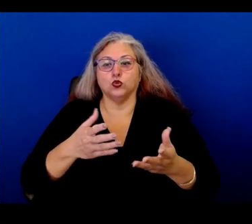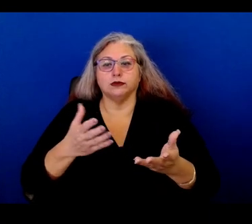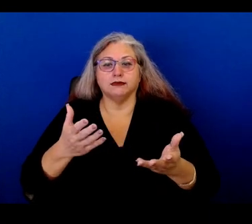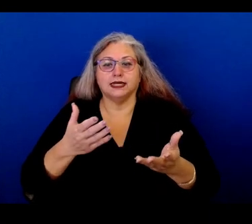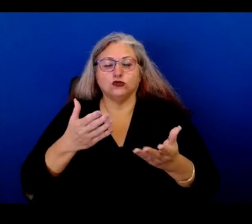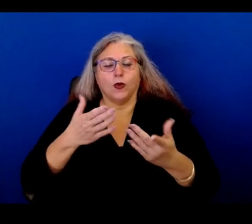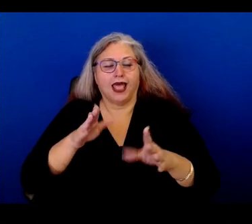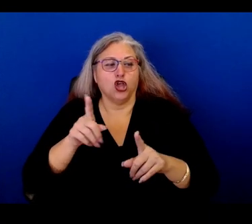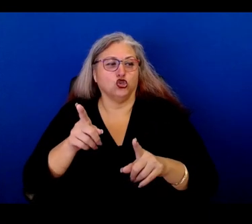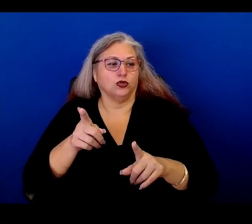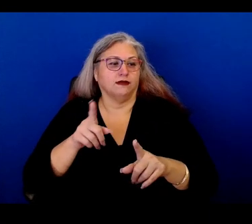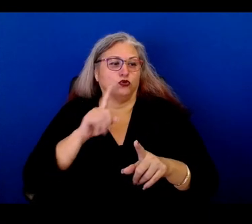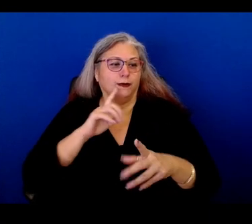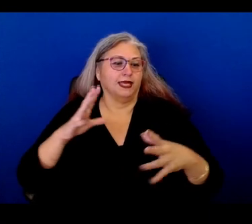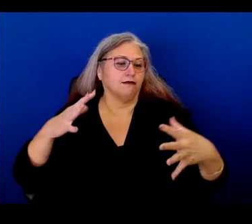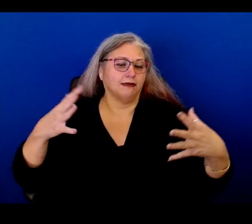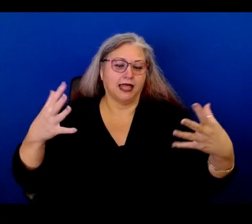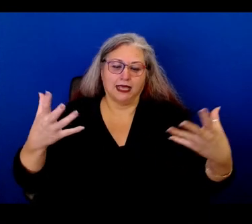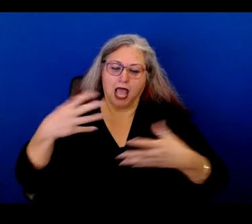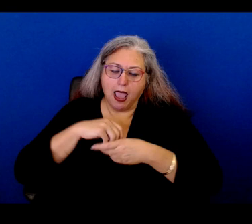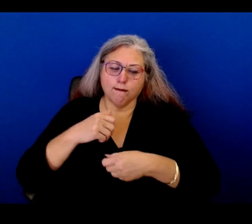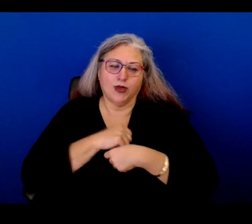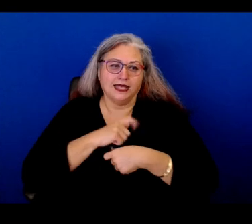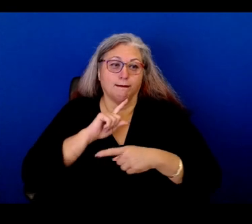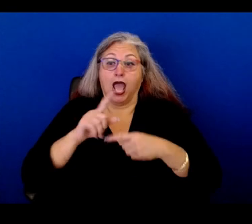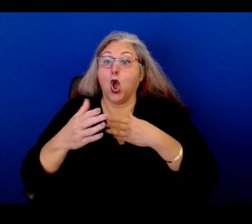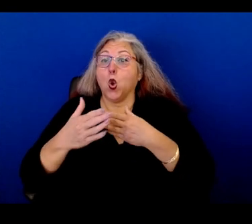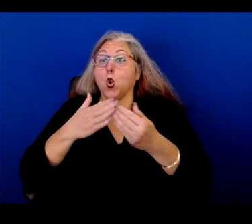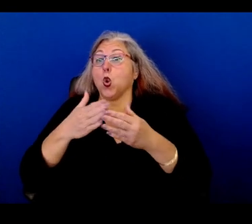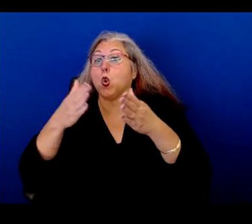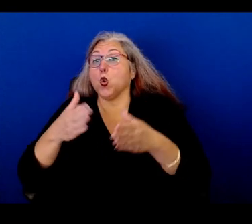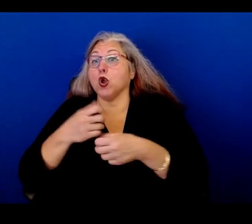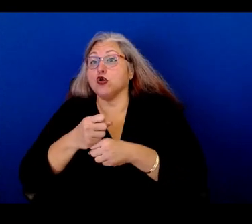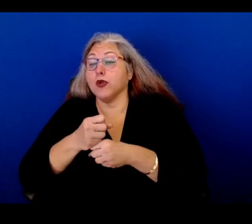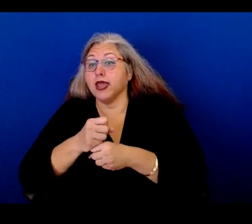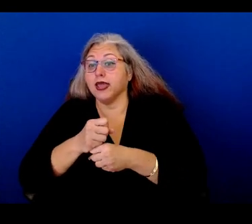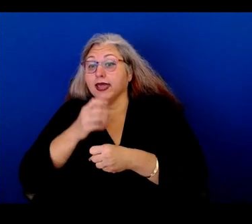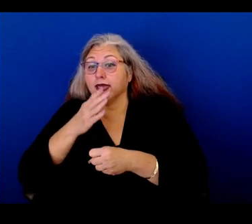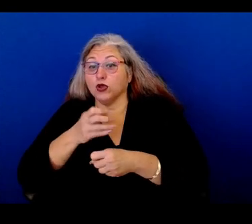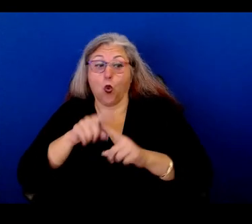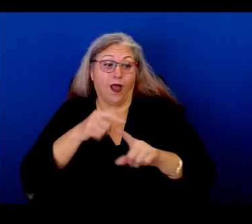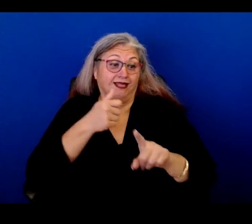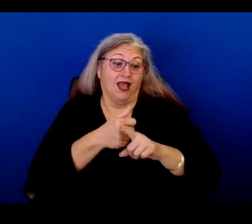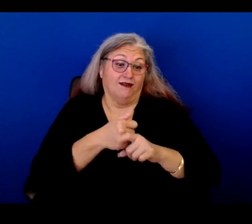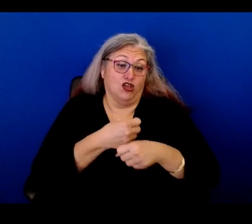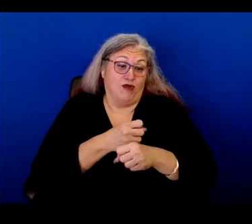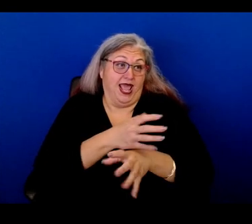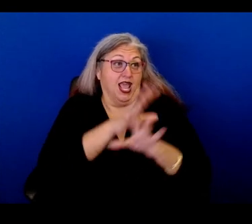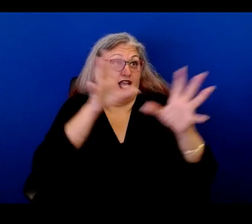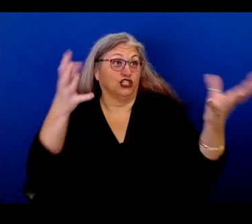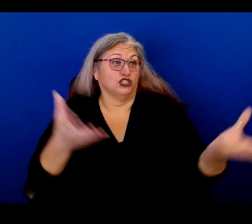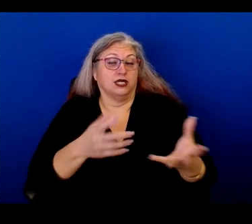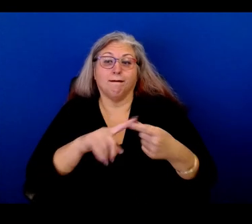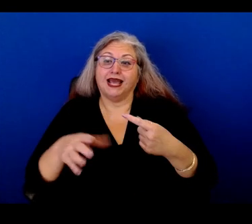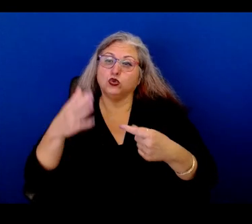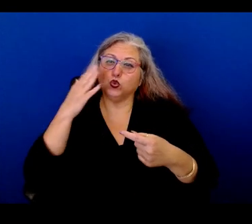yourself to be embraced by either who created that or that creation itself, but knowing that